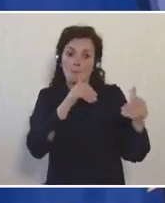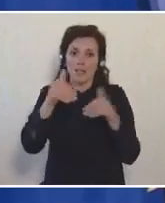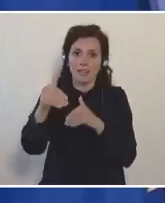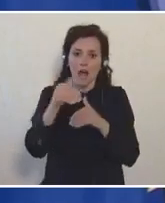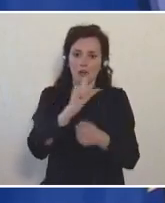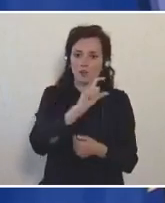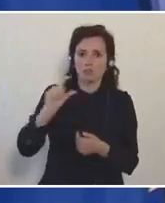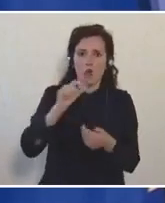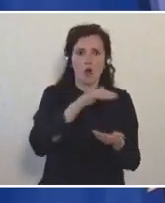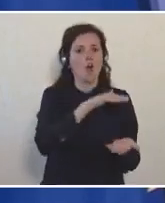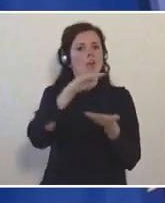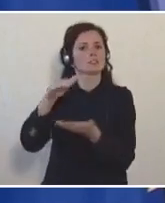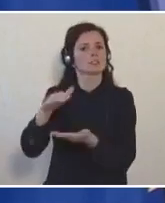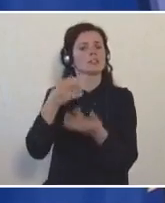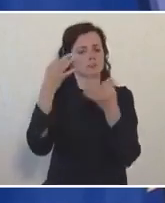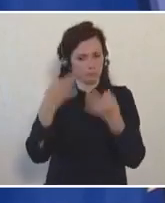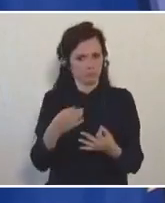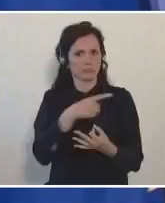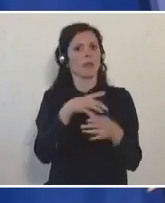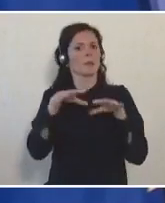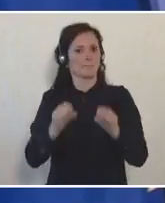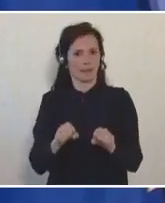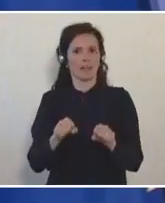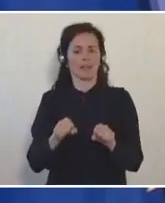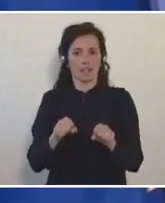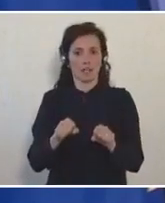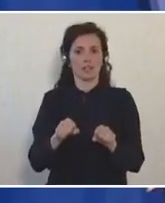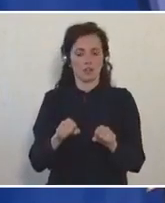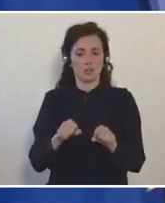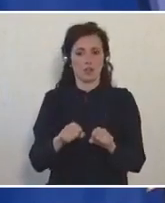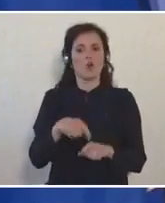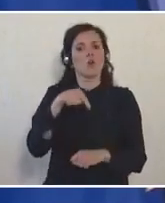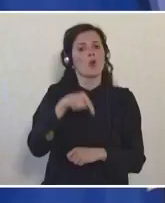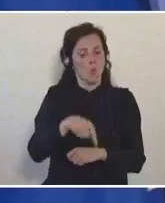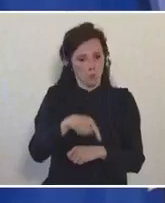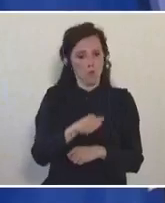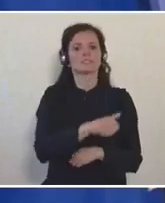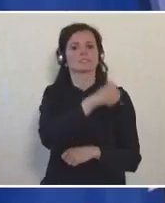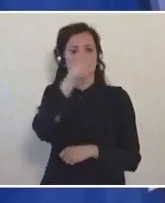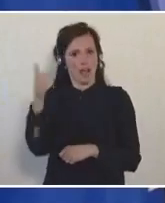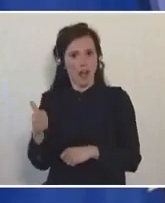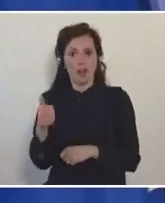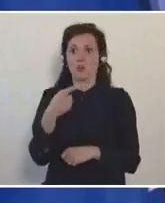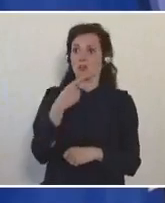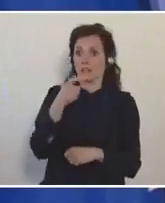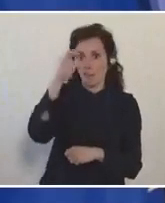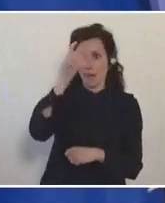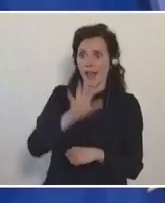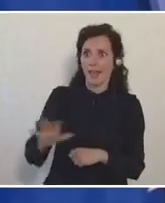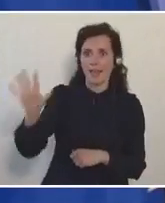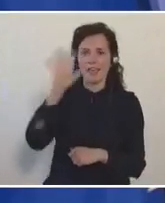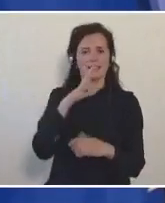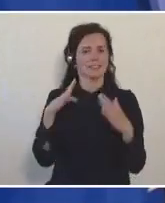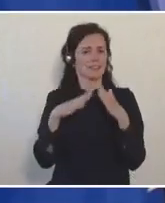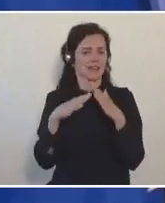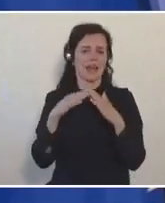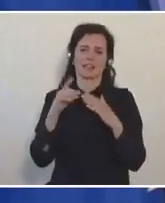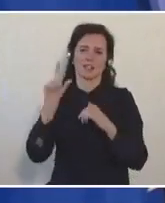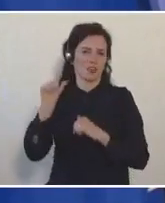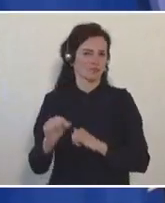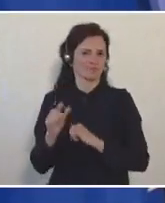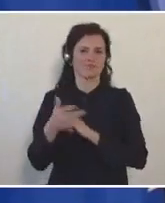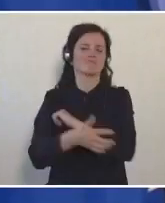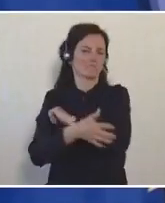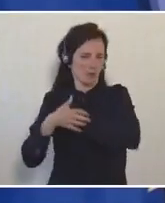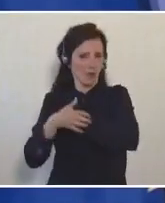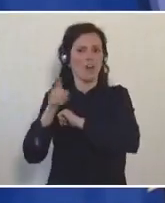at non-profit for low-income countries and lower costs for middle-income countries. I think this